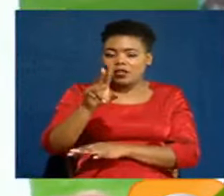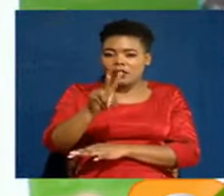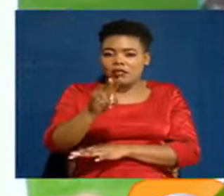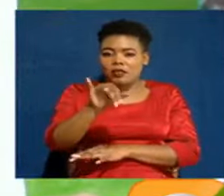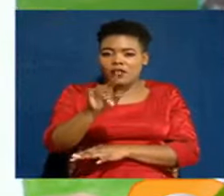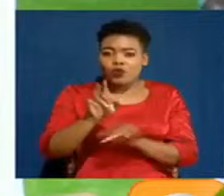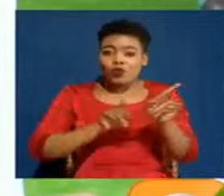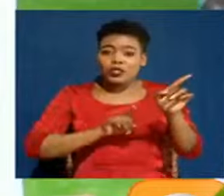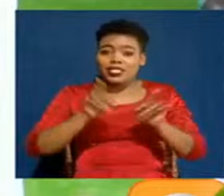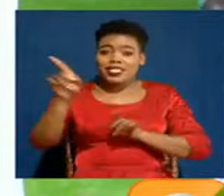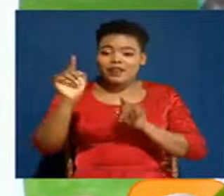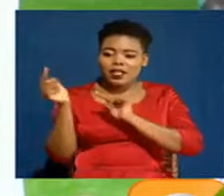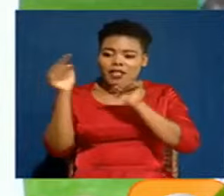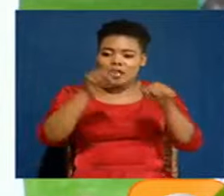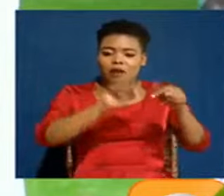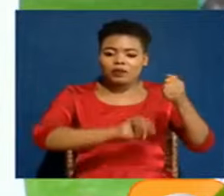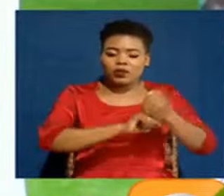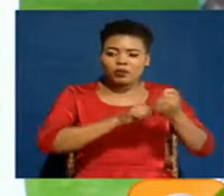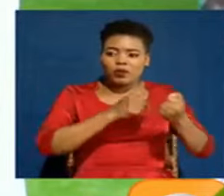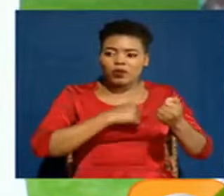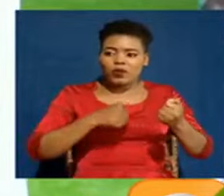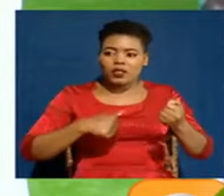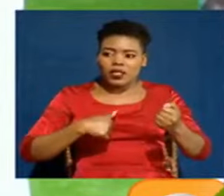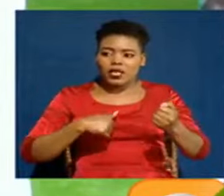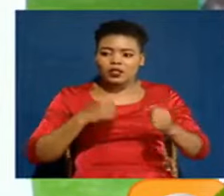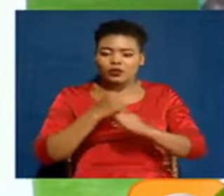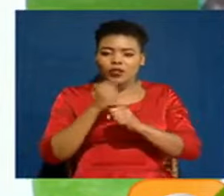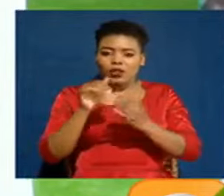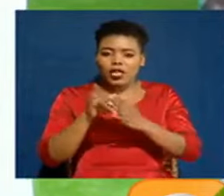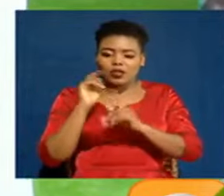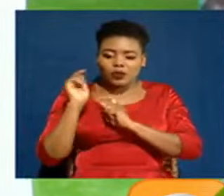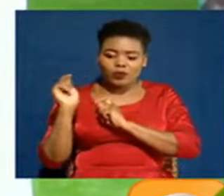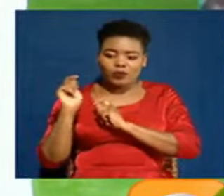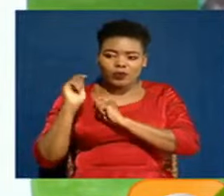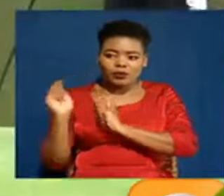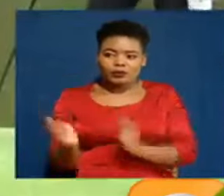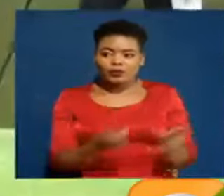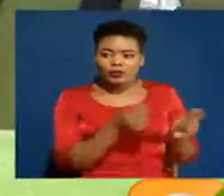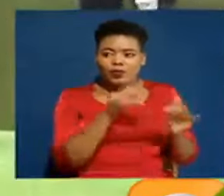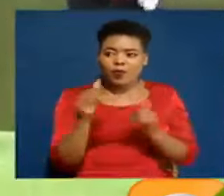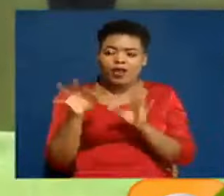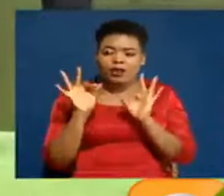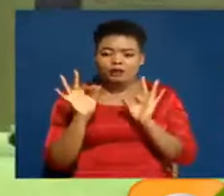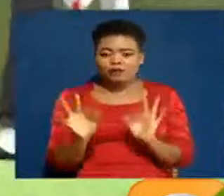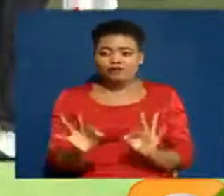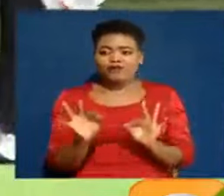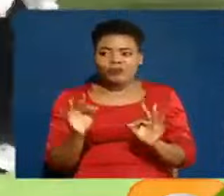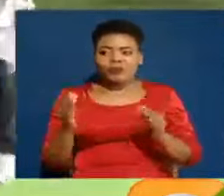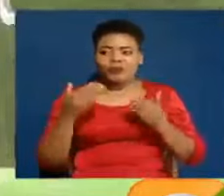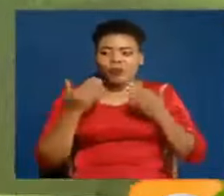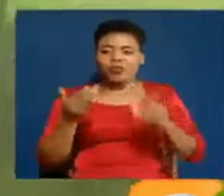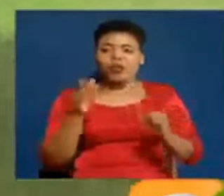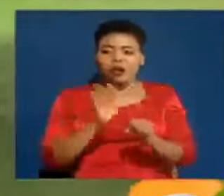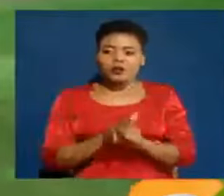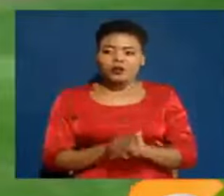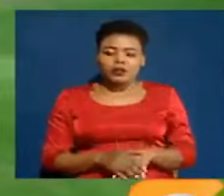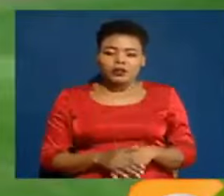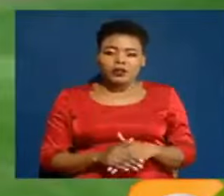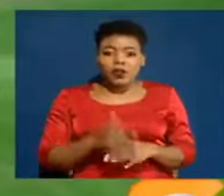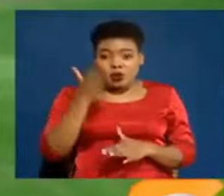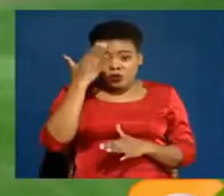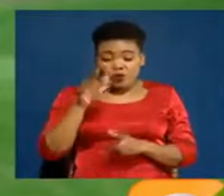and also ensure that Muthaiga is looking the part, so we're very grateful for that. I think it's a great tournament. Everybody looks forward to it every